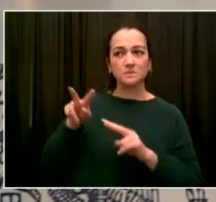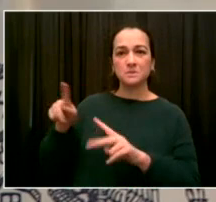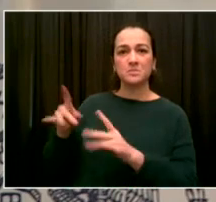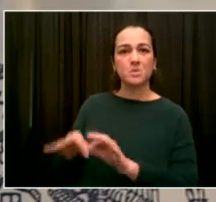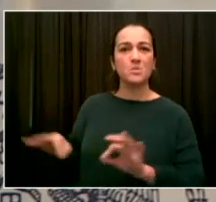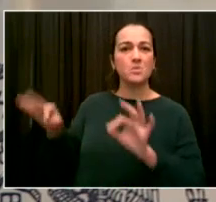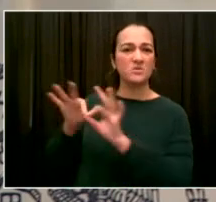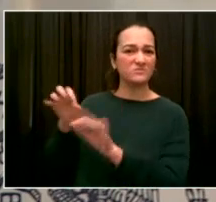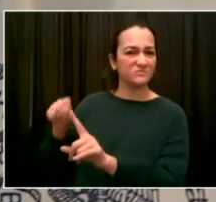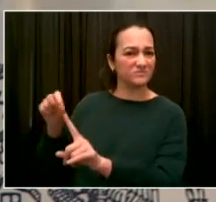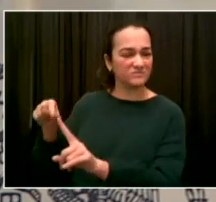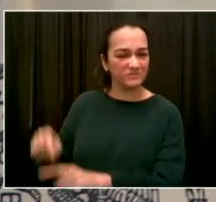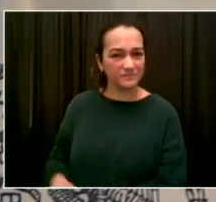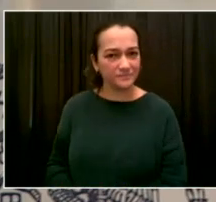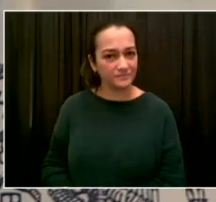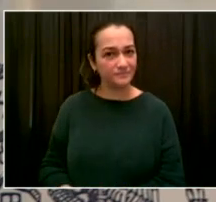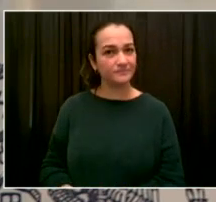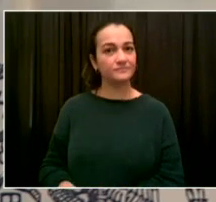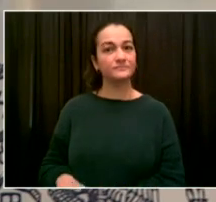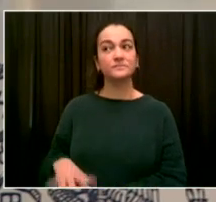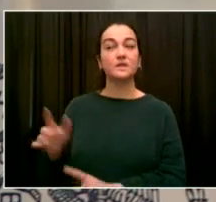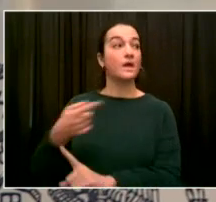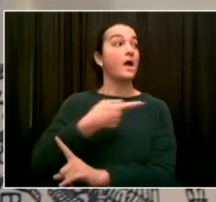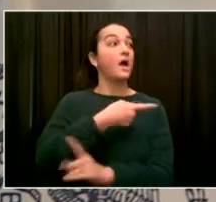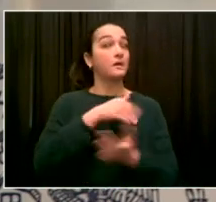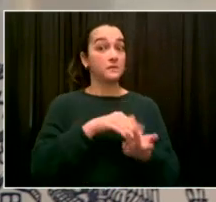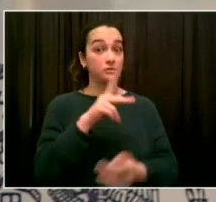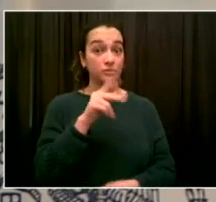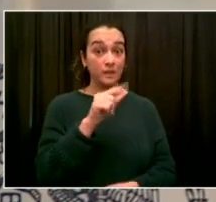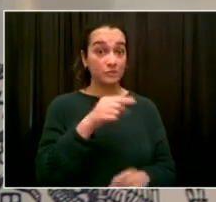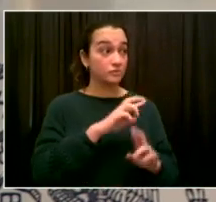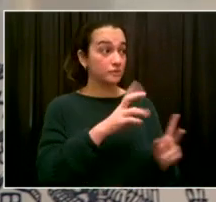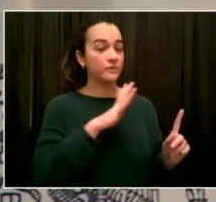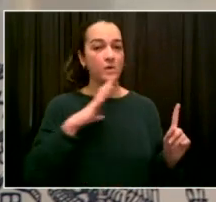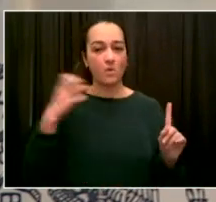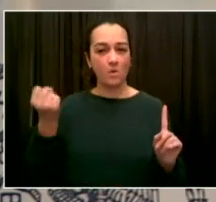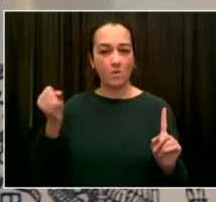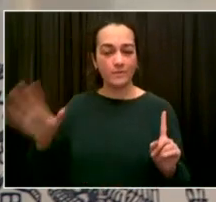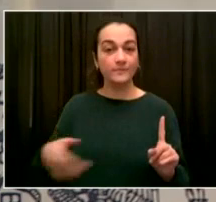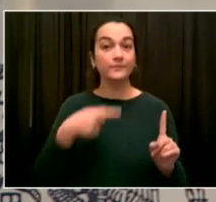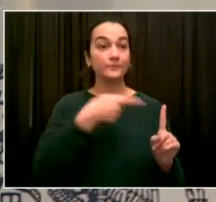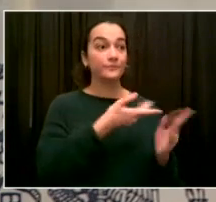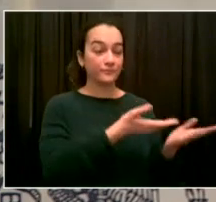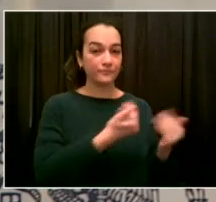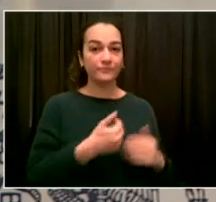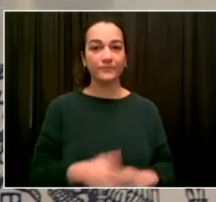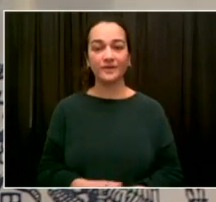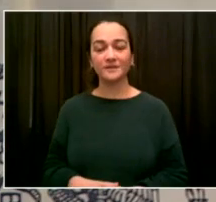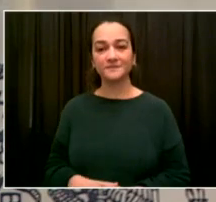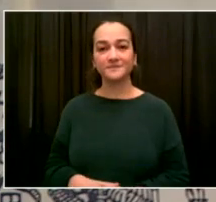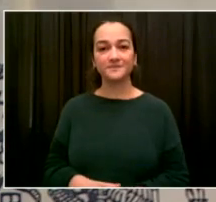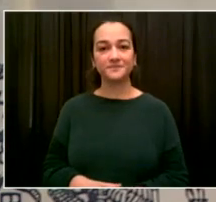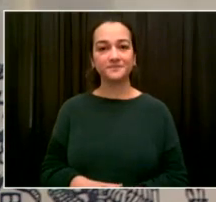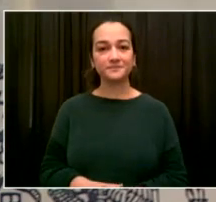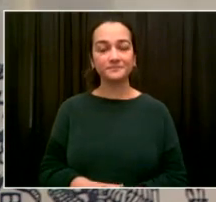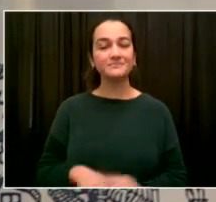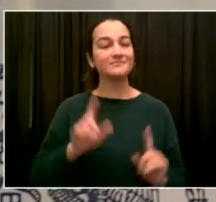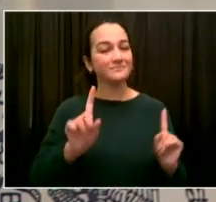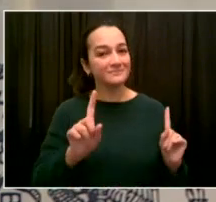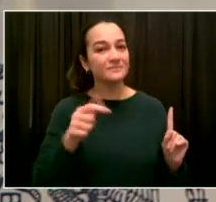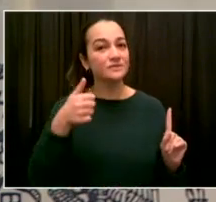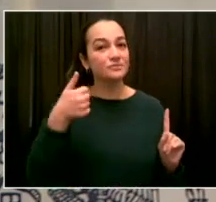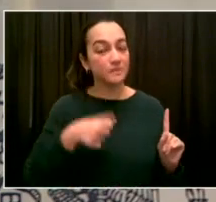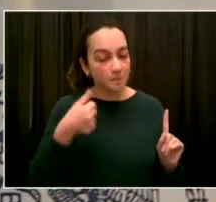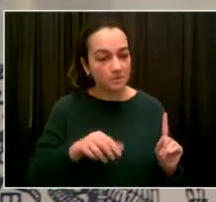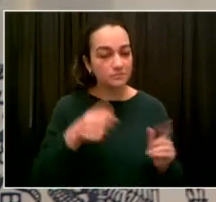second. But let's go back on the point about ensuring with COVID, with Omicron, with testing,